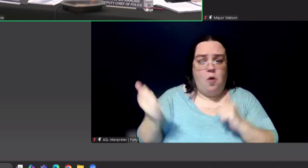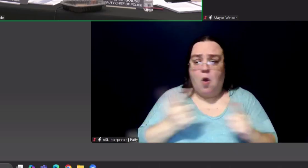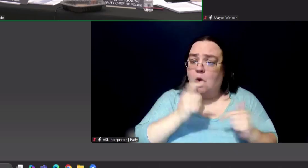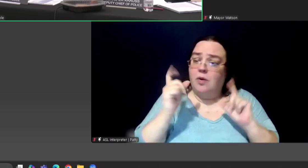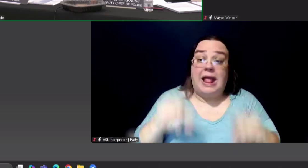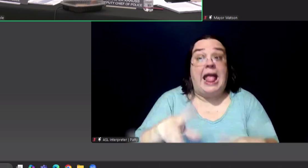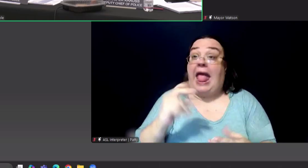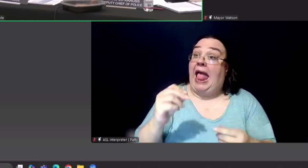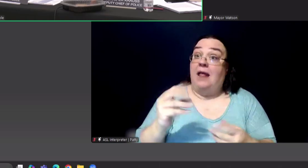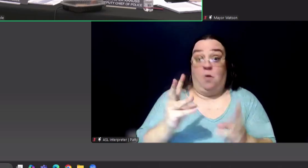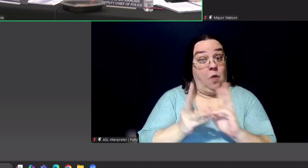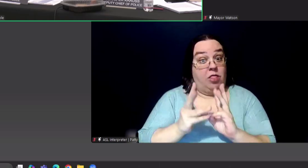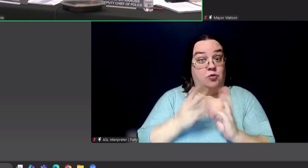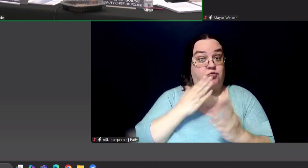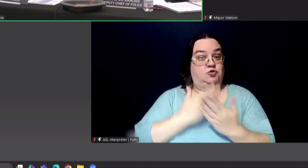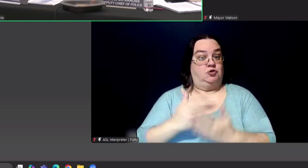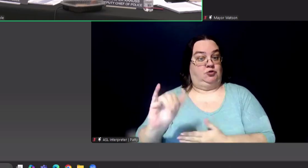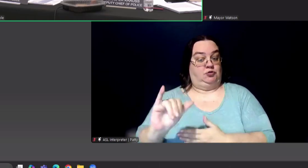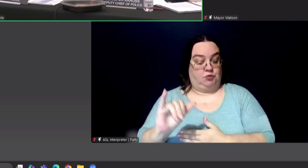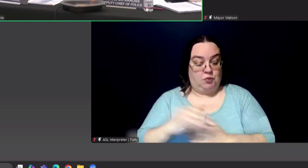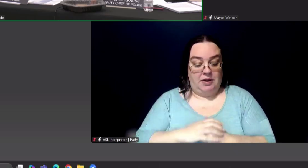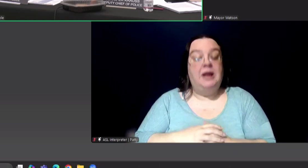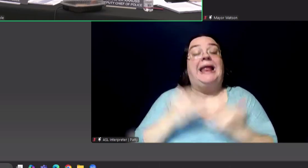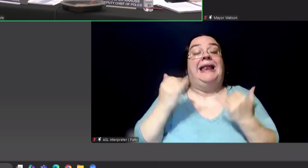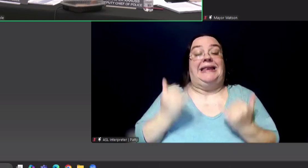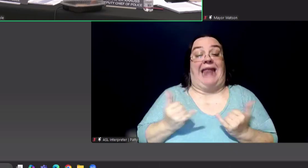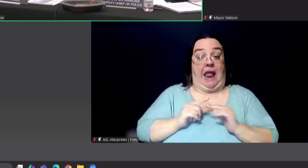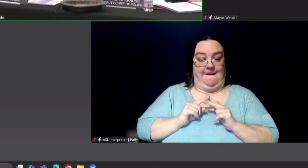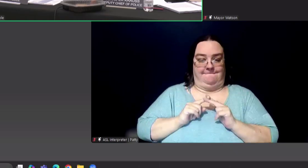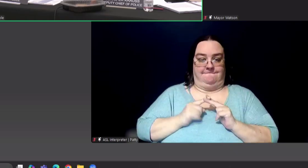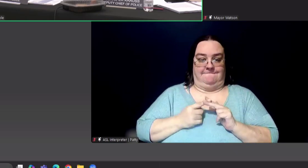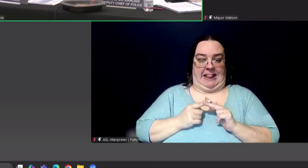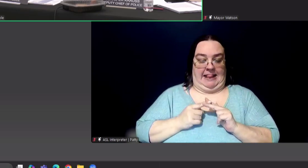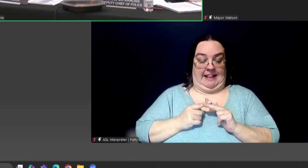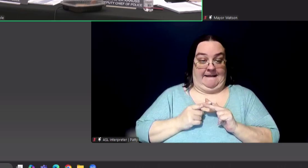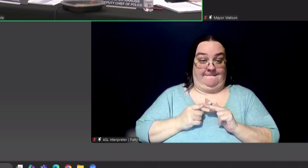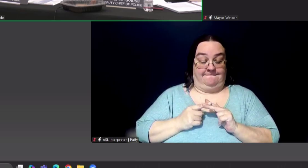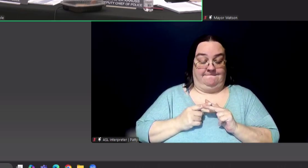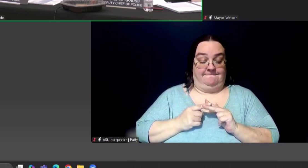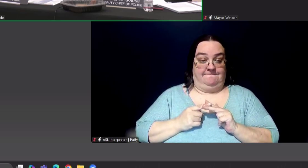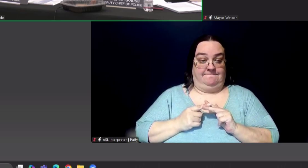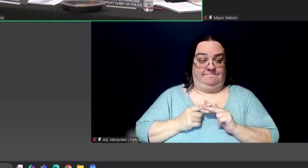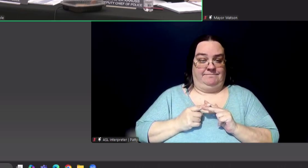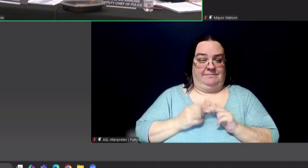out. We are in the preliminary stages of